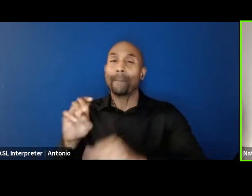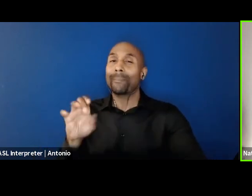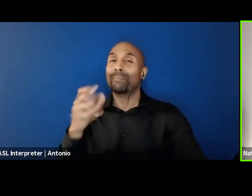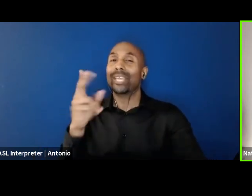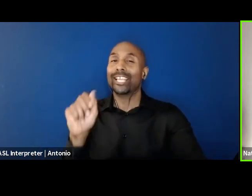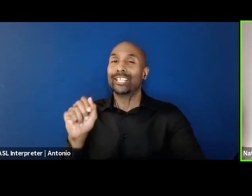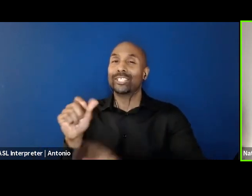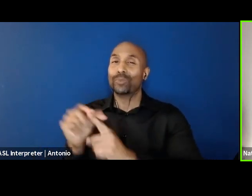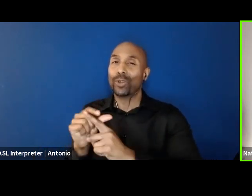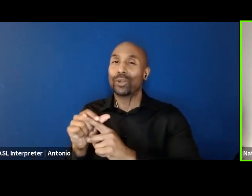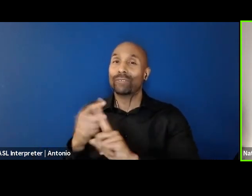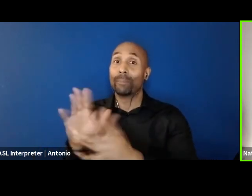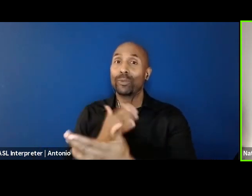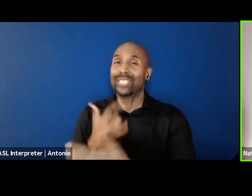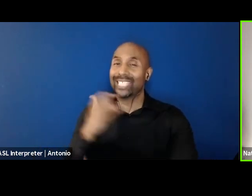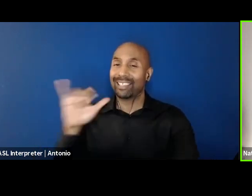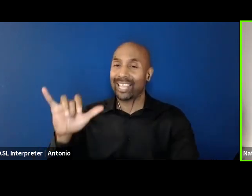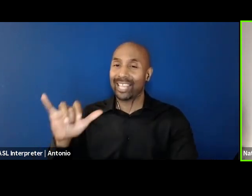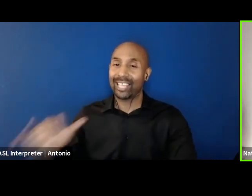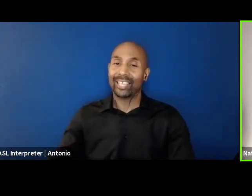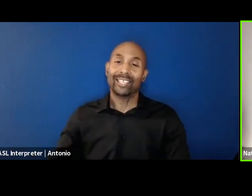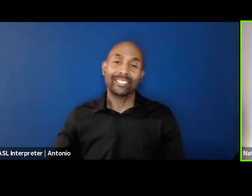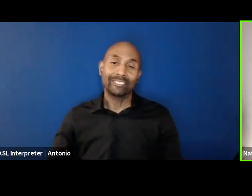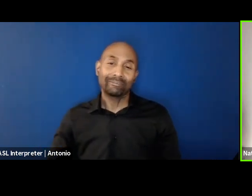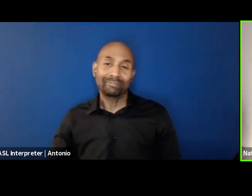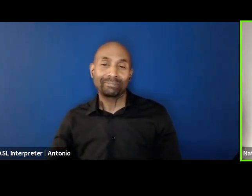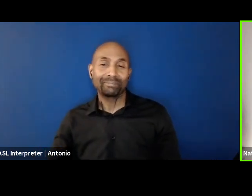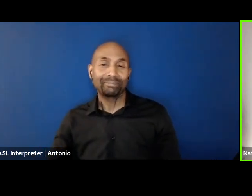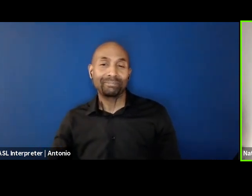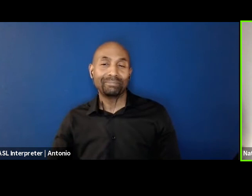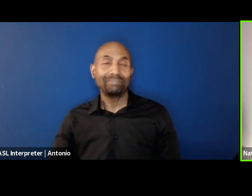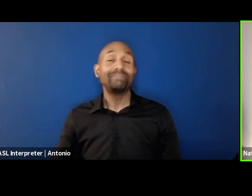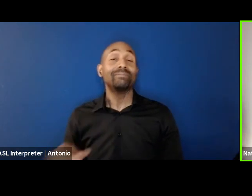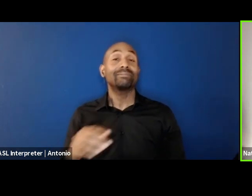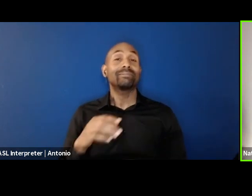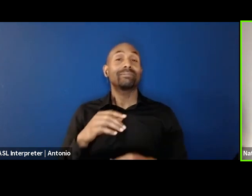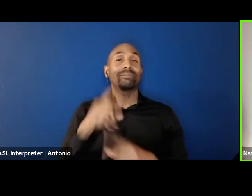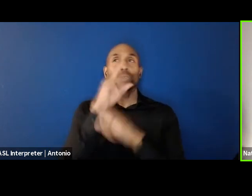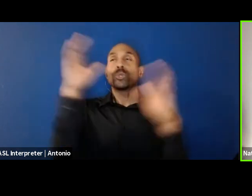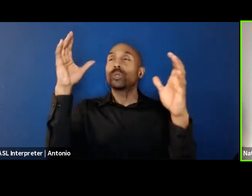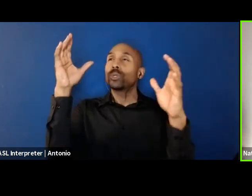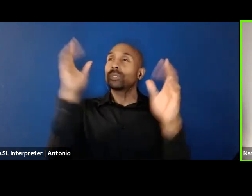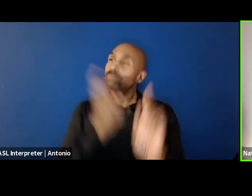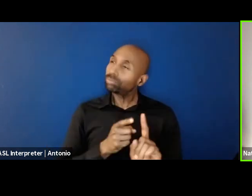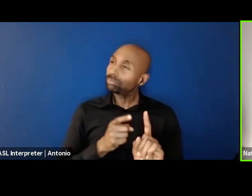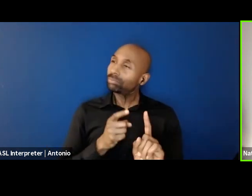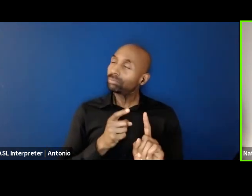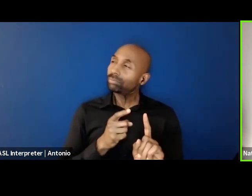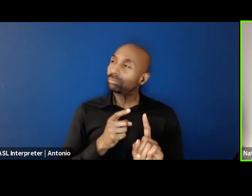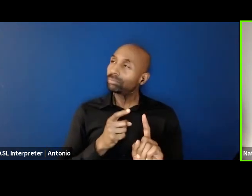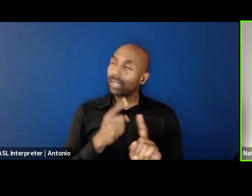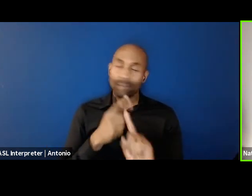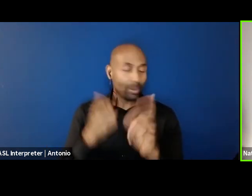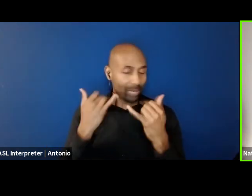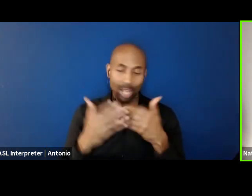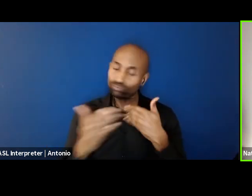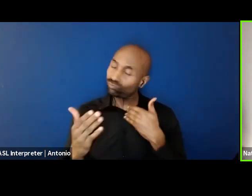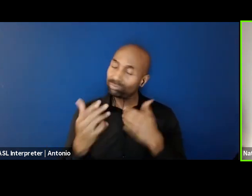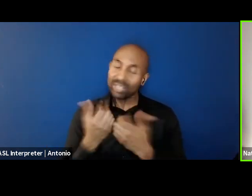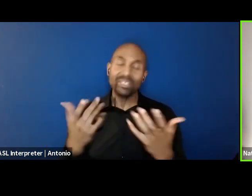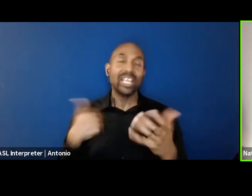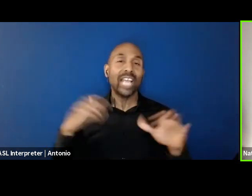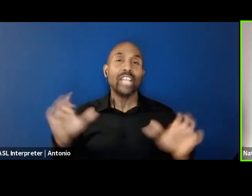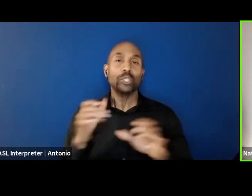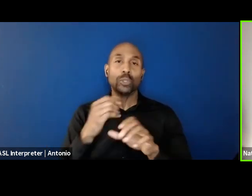From now on, everything I do is going to be serial, I said at some point. Point said I was like a ghost, latter-day